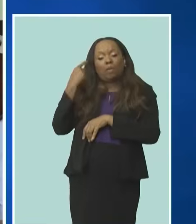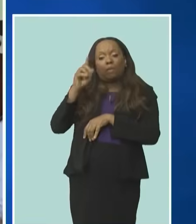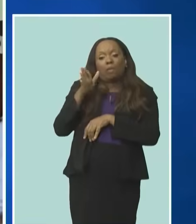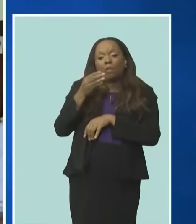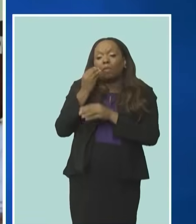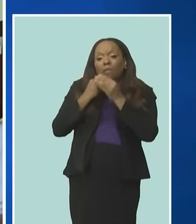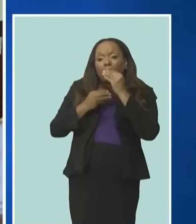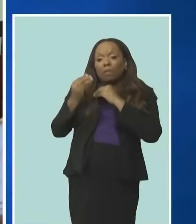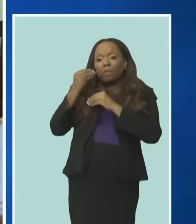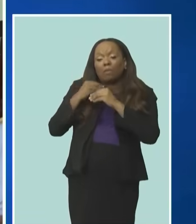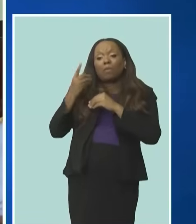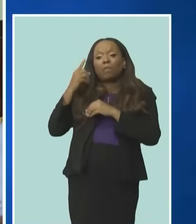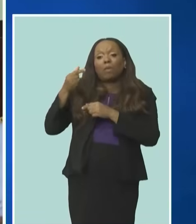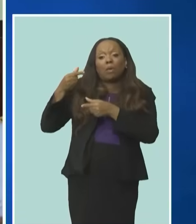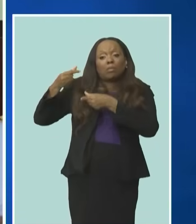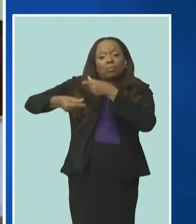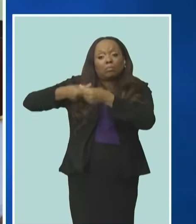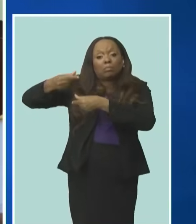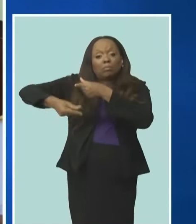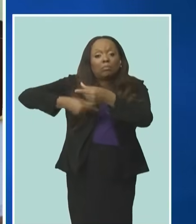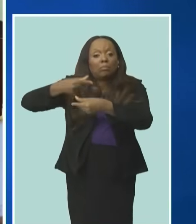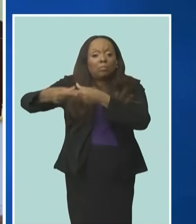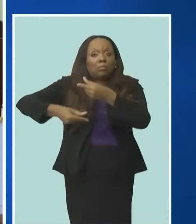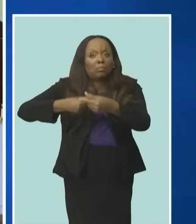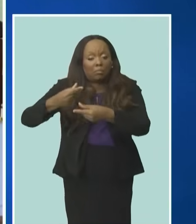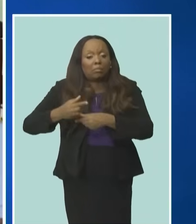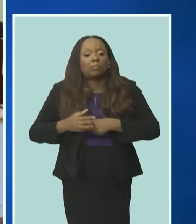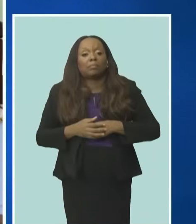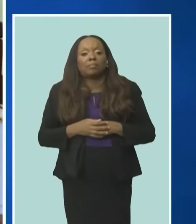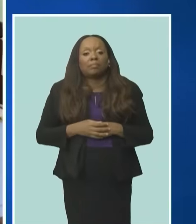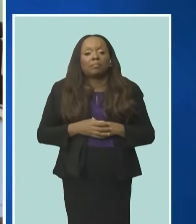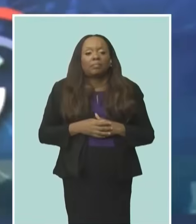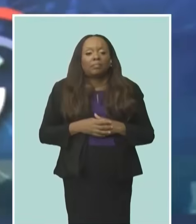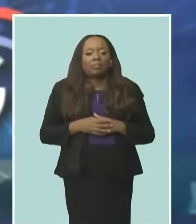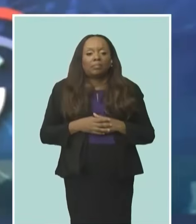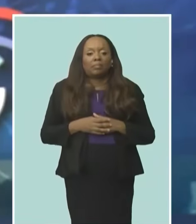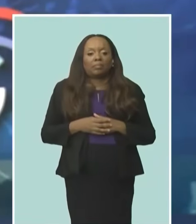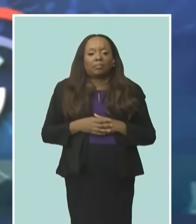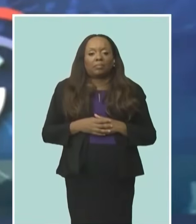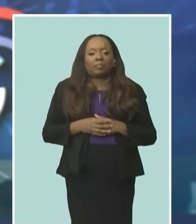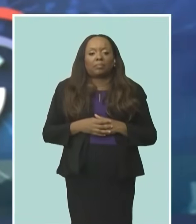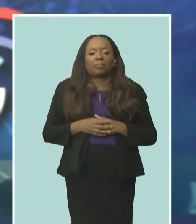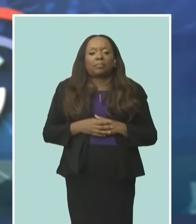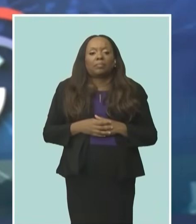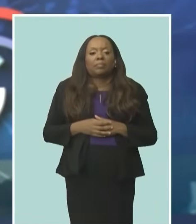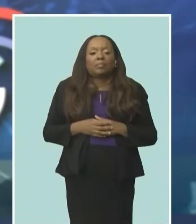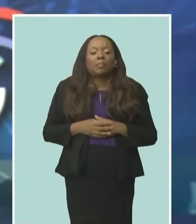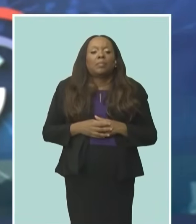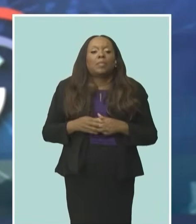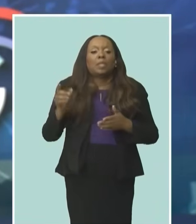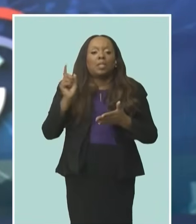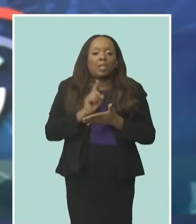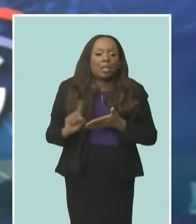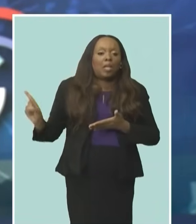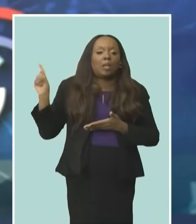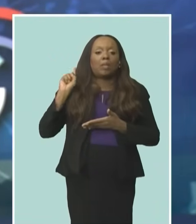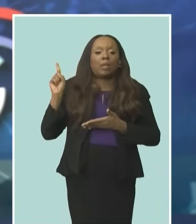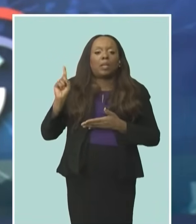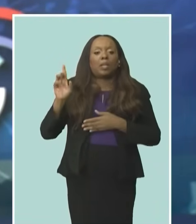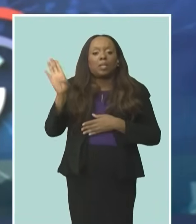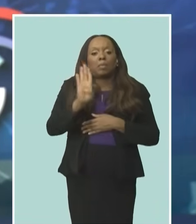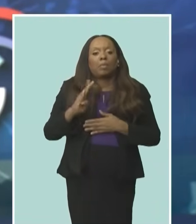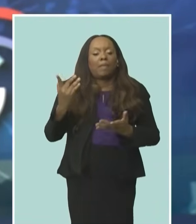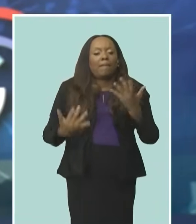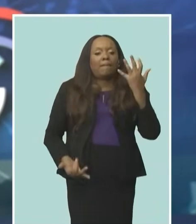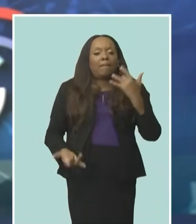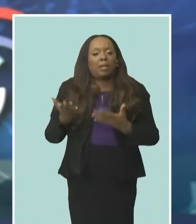for generations to come. Deanza Roberts, CBC News. A week after the Barbados Fire Service sounded the